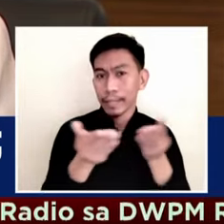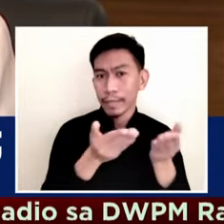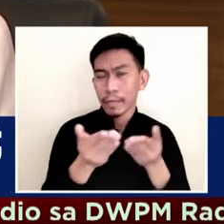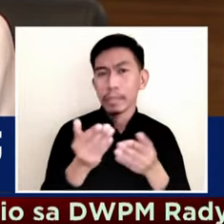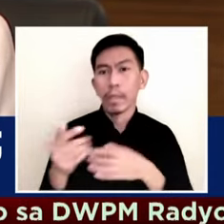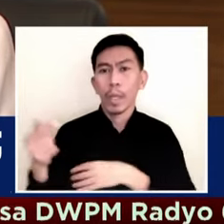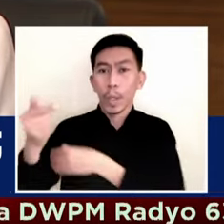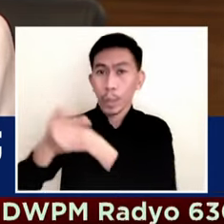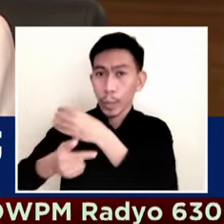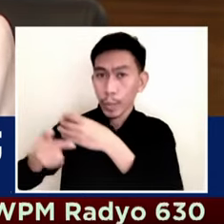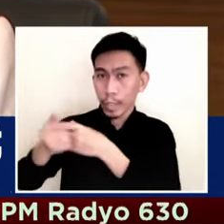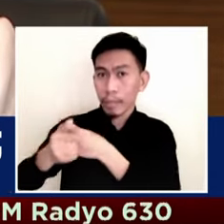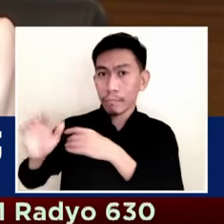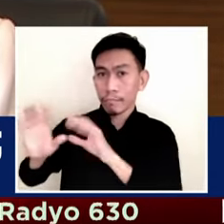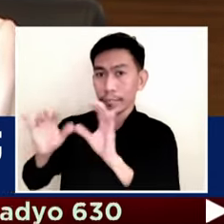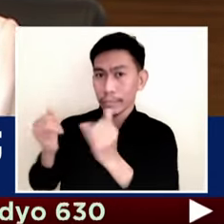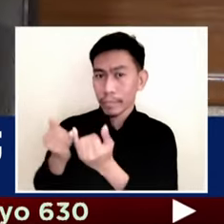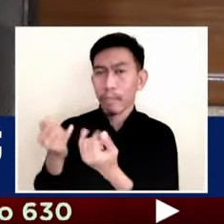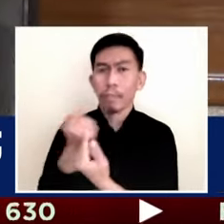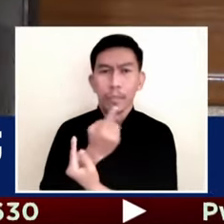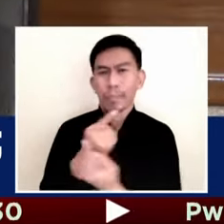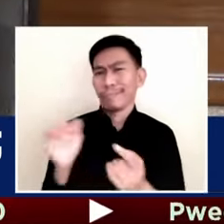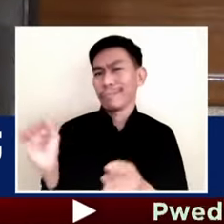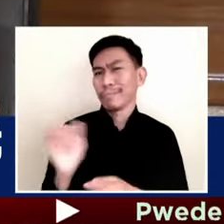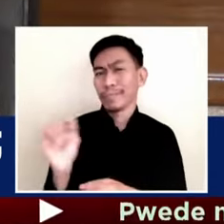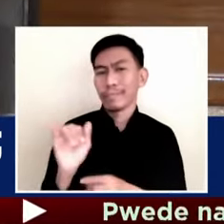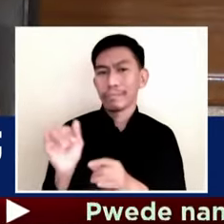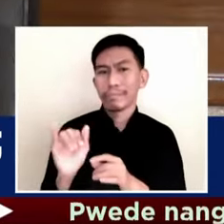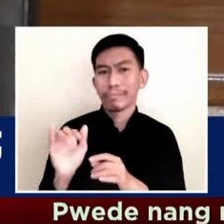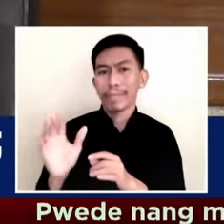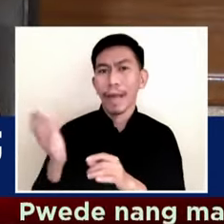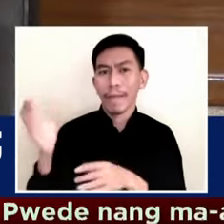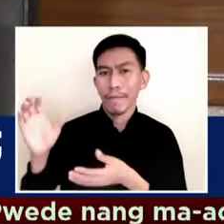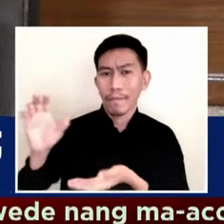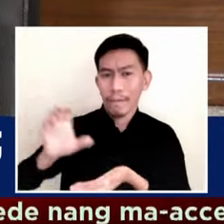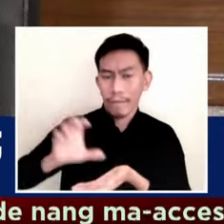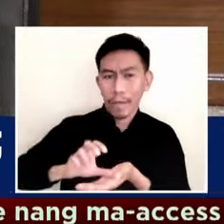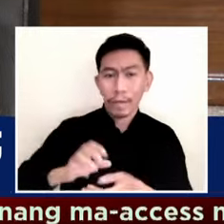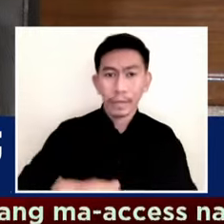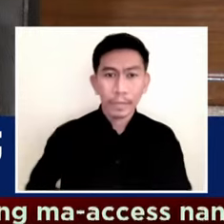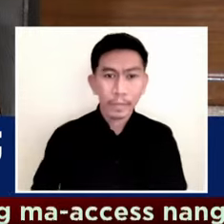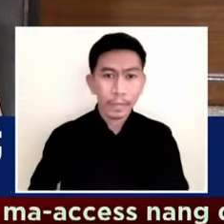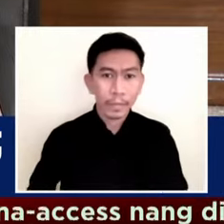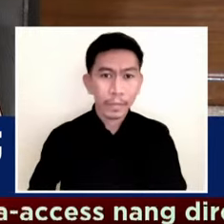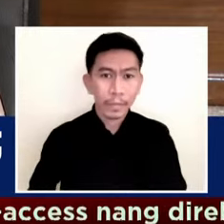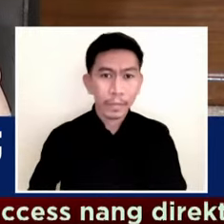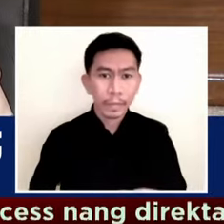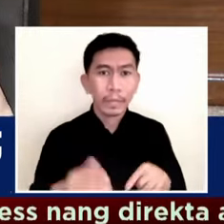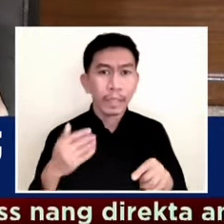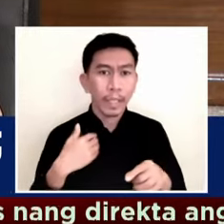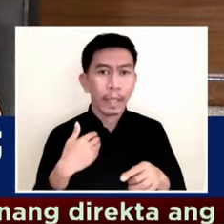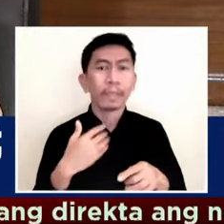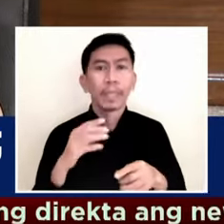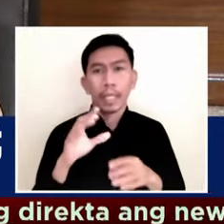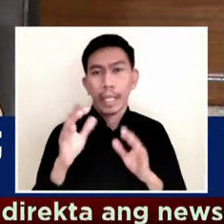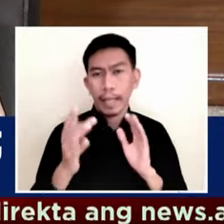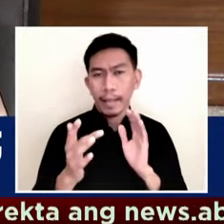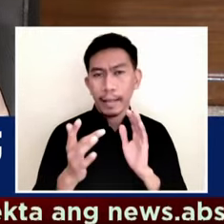is announcing similar investments. Semiconductor jobs are cybersecurity jobs. They